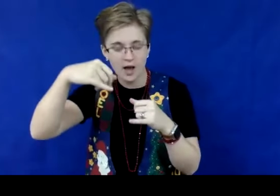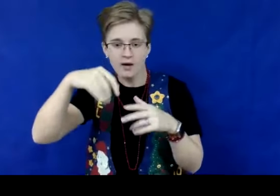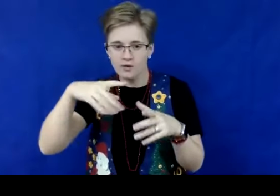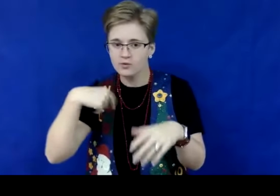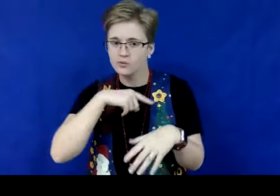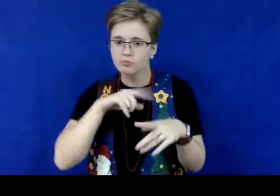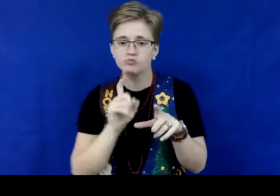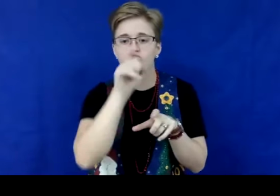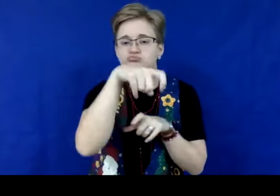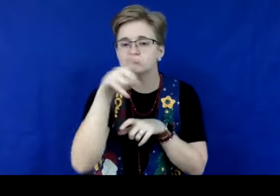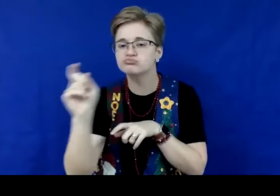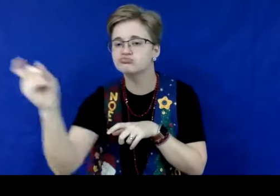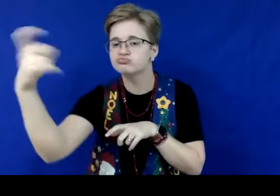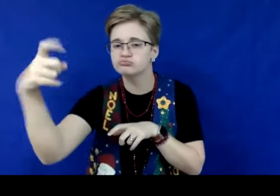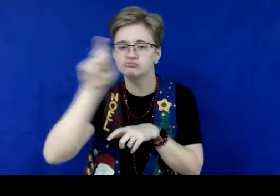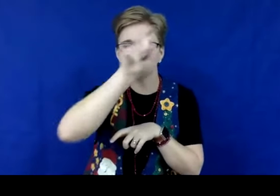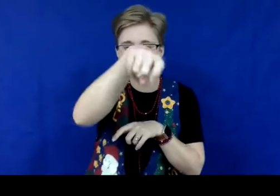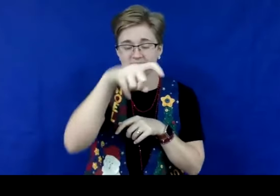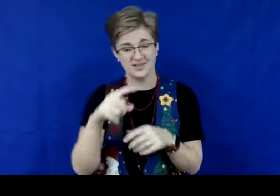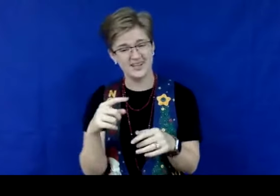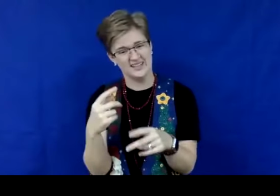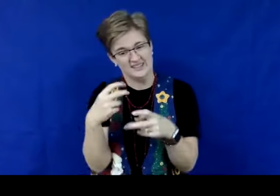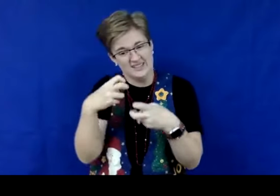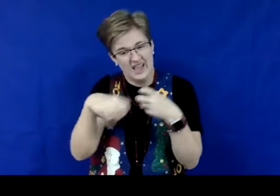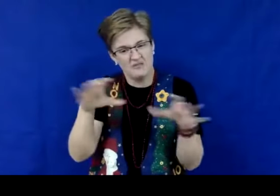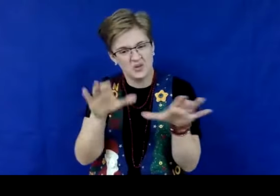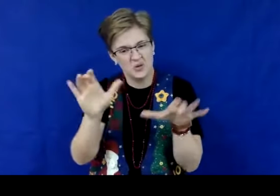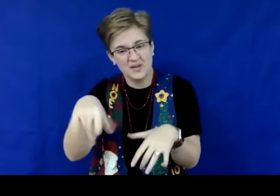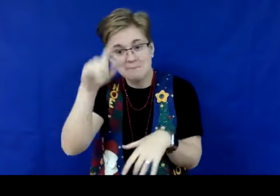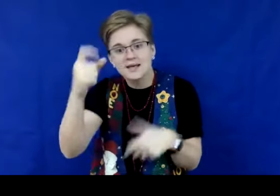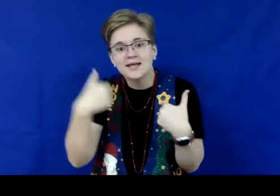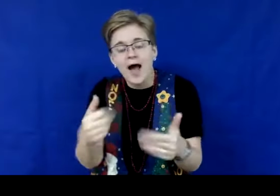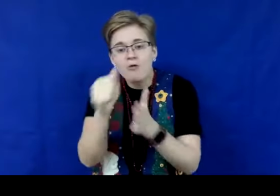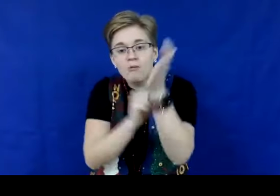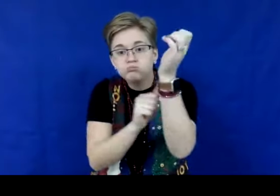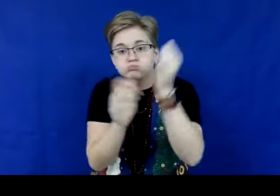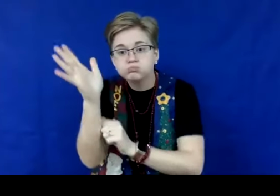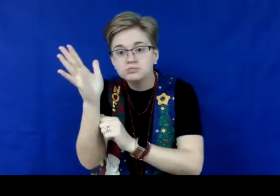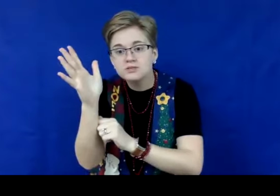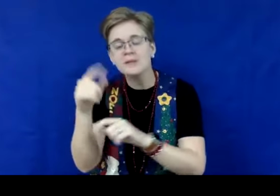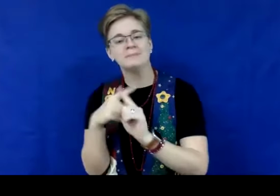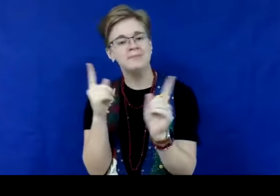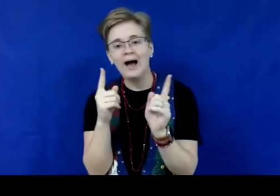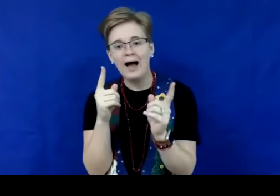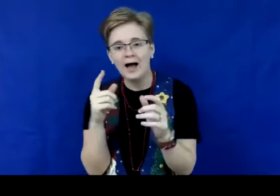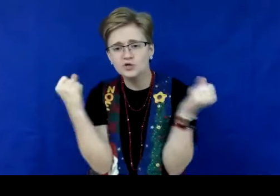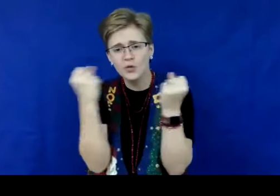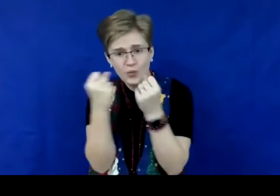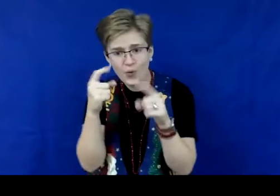branches. It's hard to hang string loops when you have gloves on, but it's too cold to take them off.